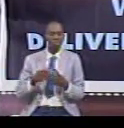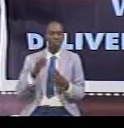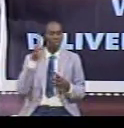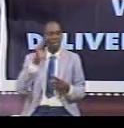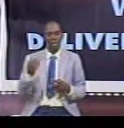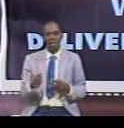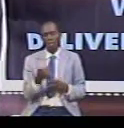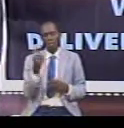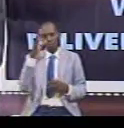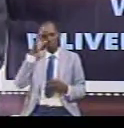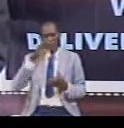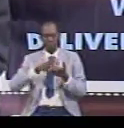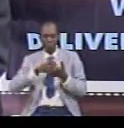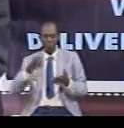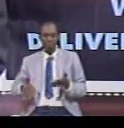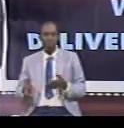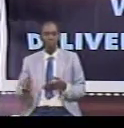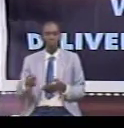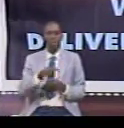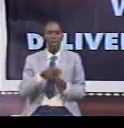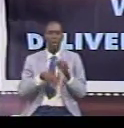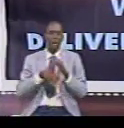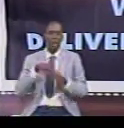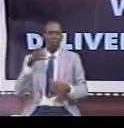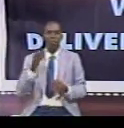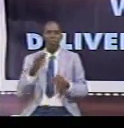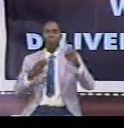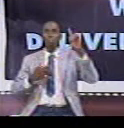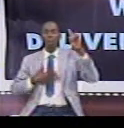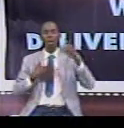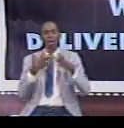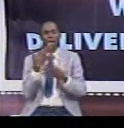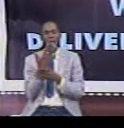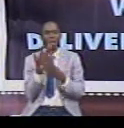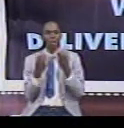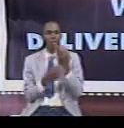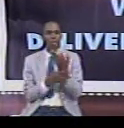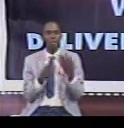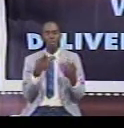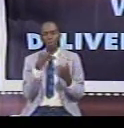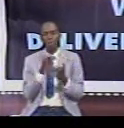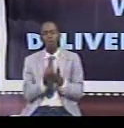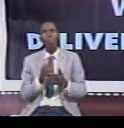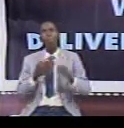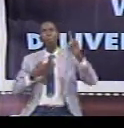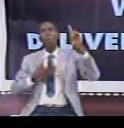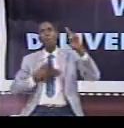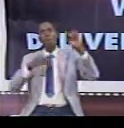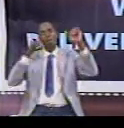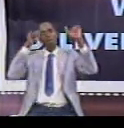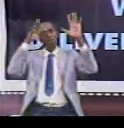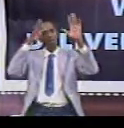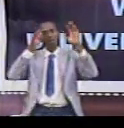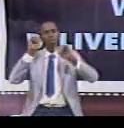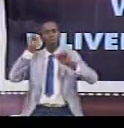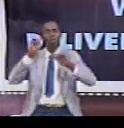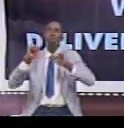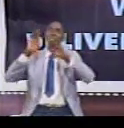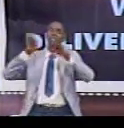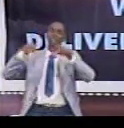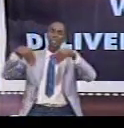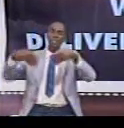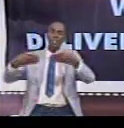pluck them out of my hand. And then it says, my Father, which gave them me,